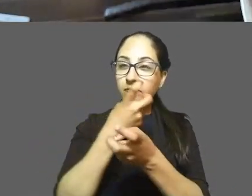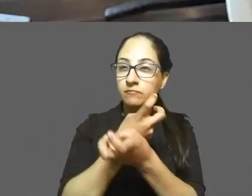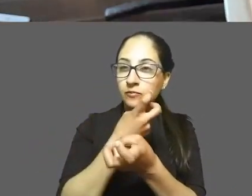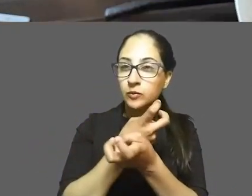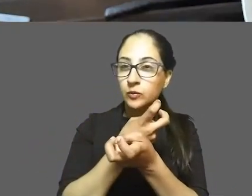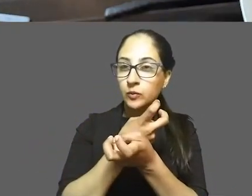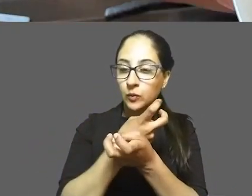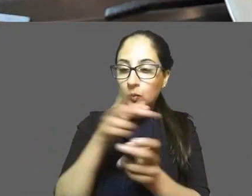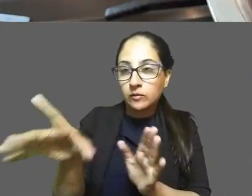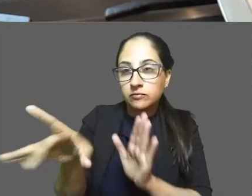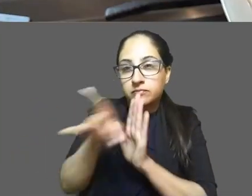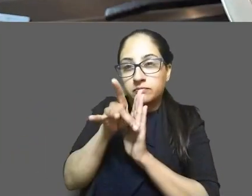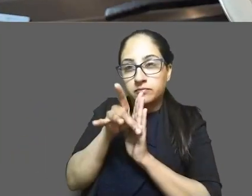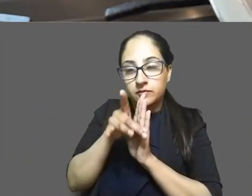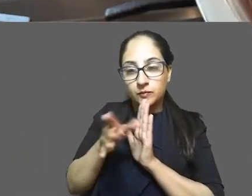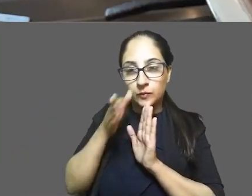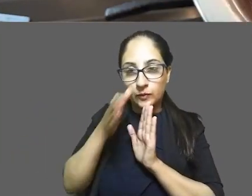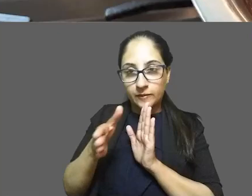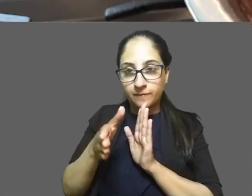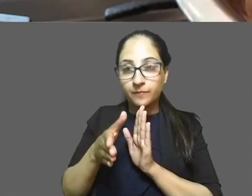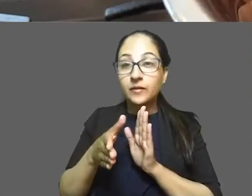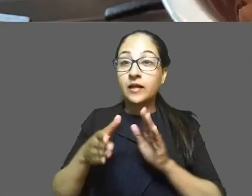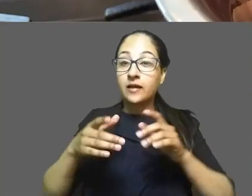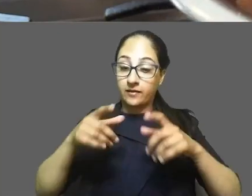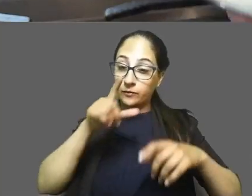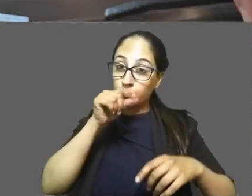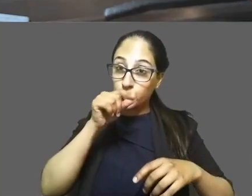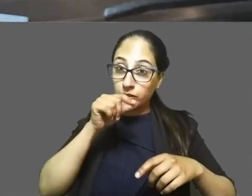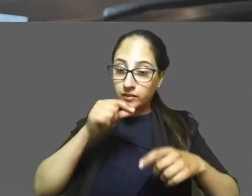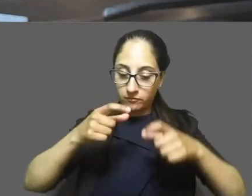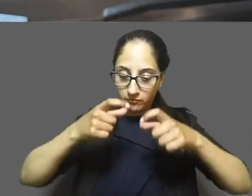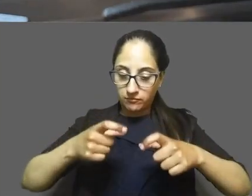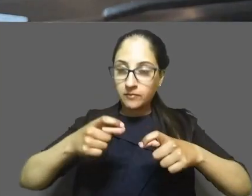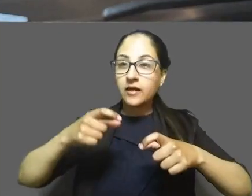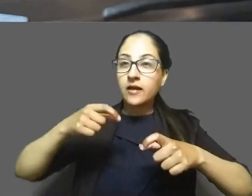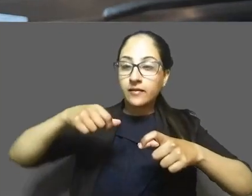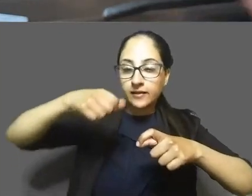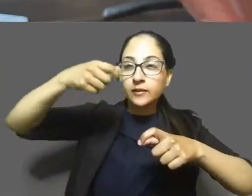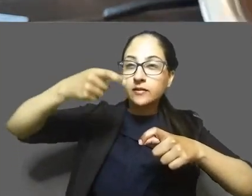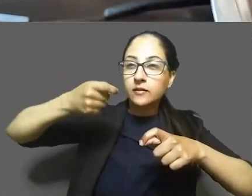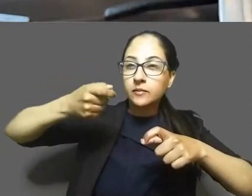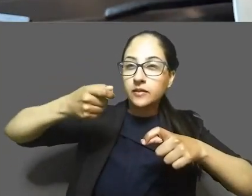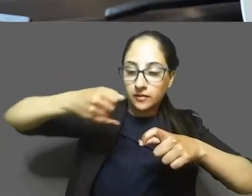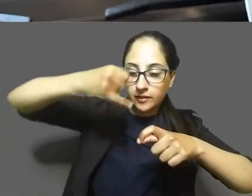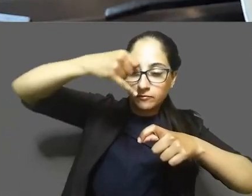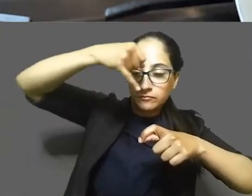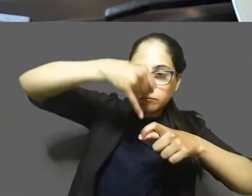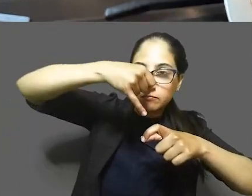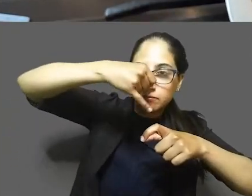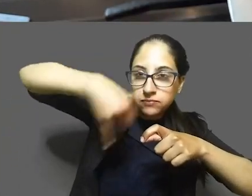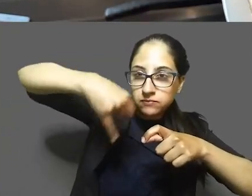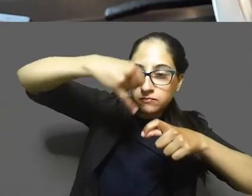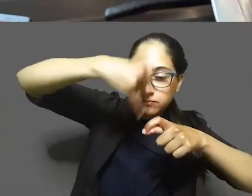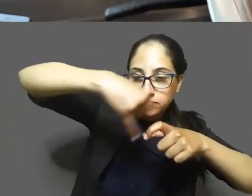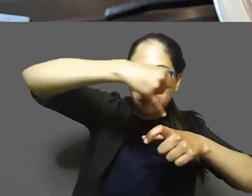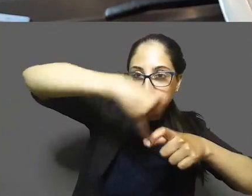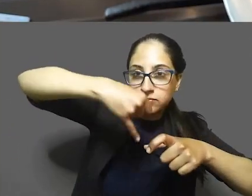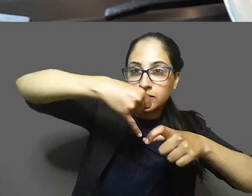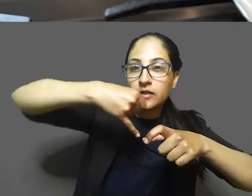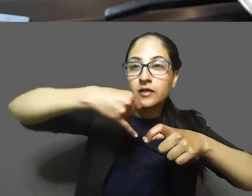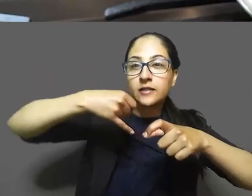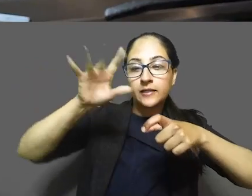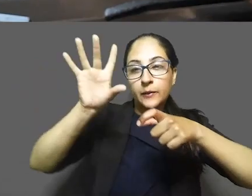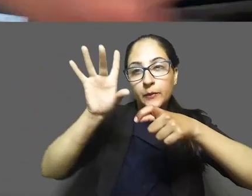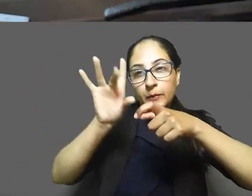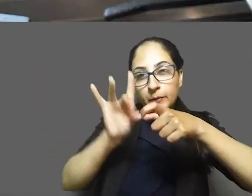just made a few slits in it as well, Ziana, just so number one, it cooks a little faster, and number